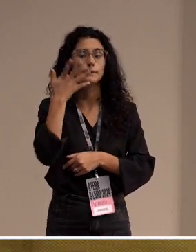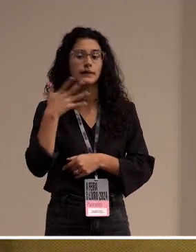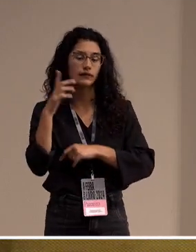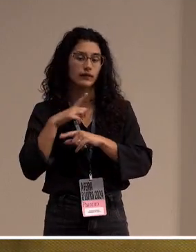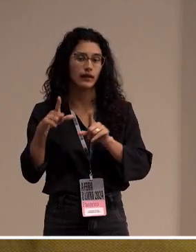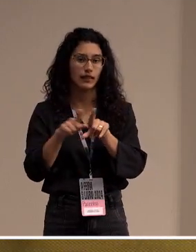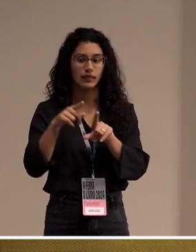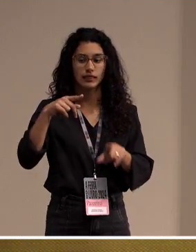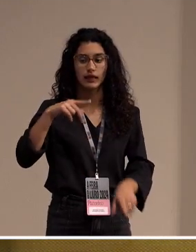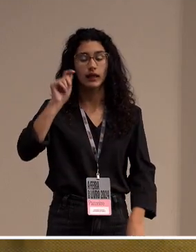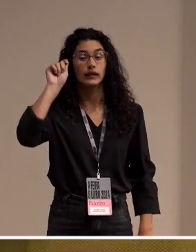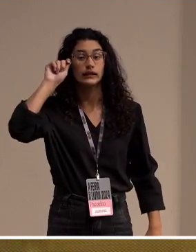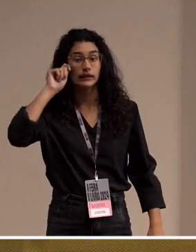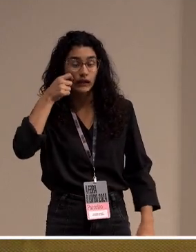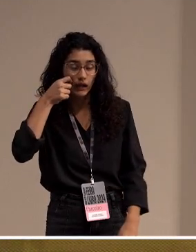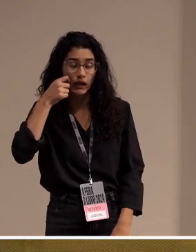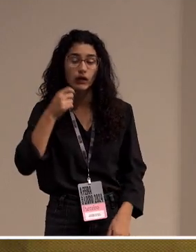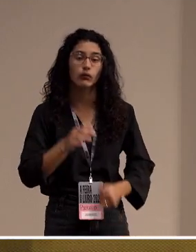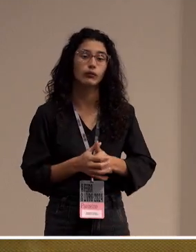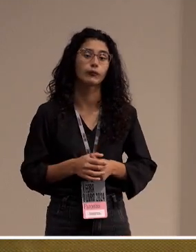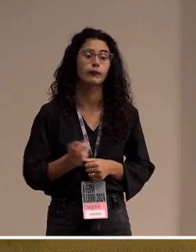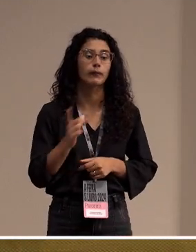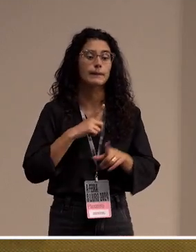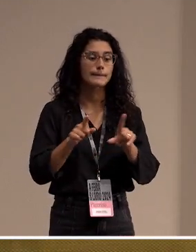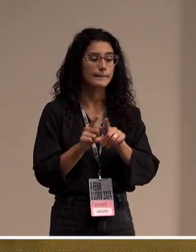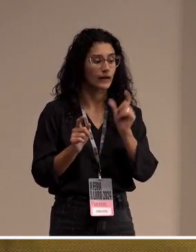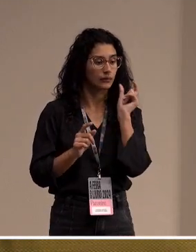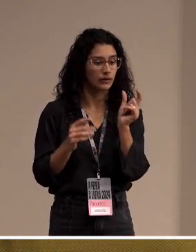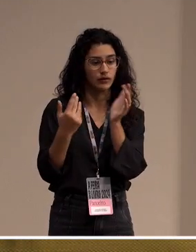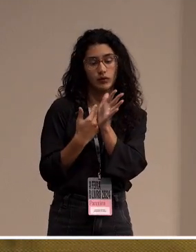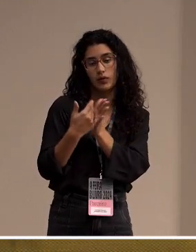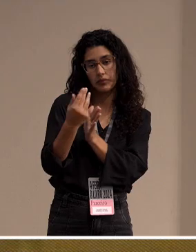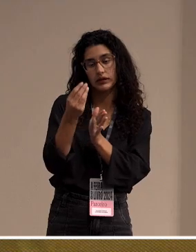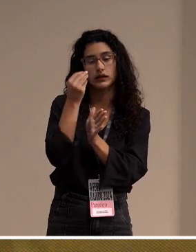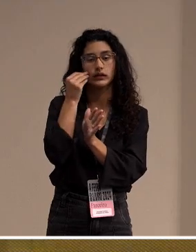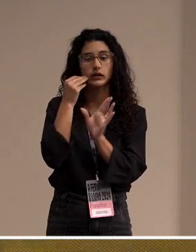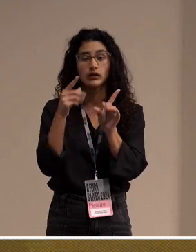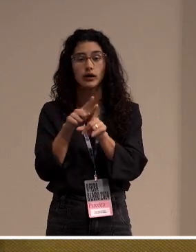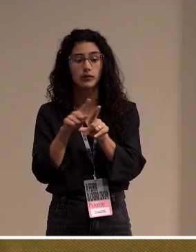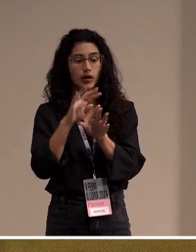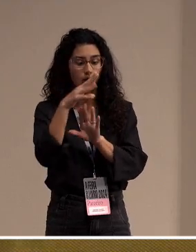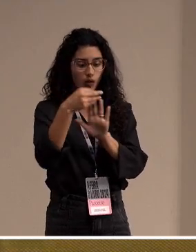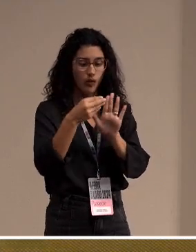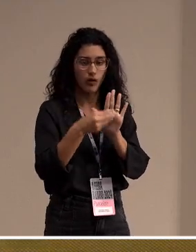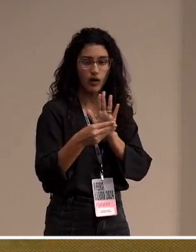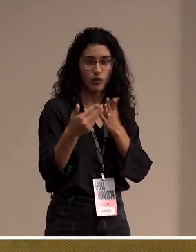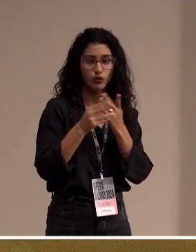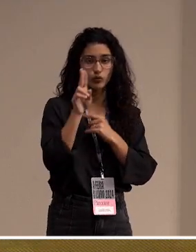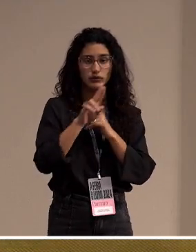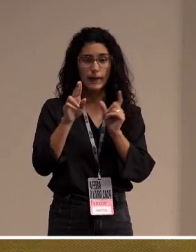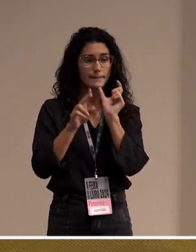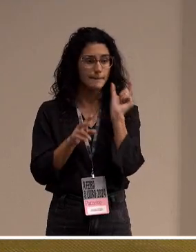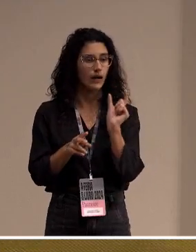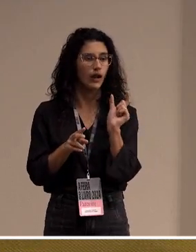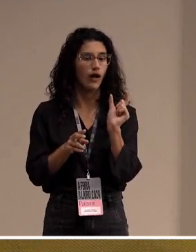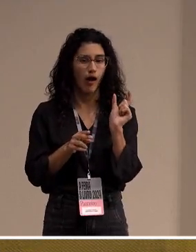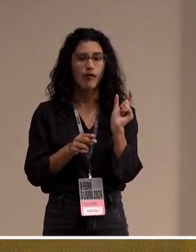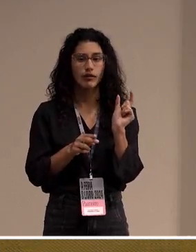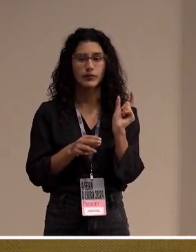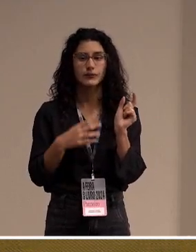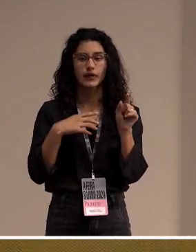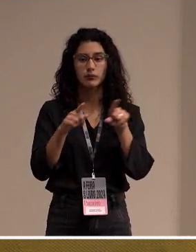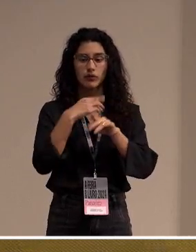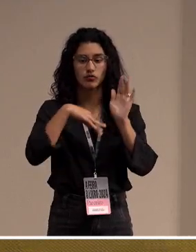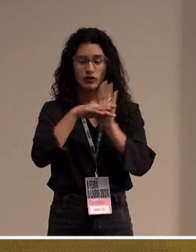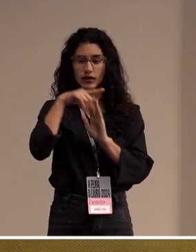beginning, there's this argument, an attempt to establish this argument that these individuals we're bringing in are not like